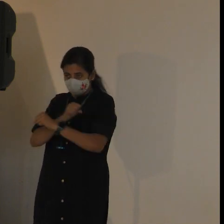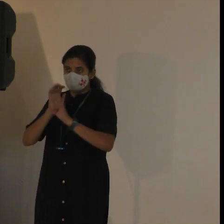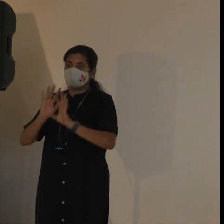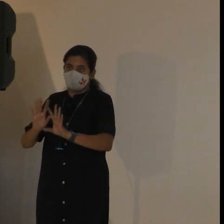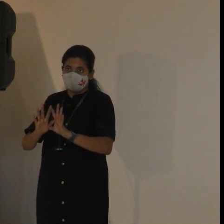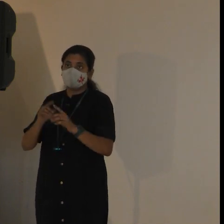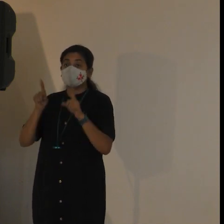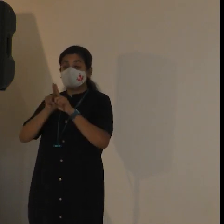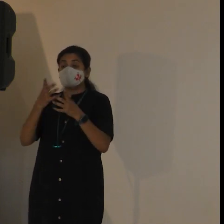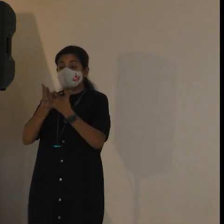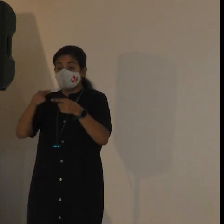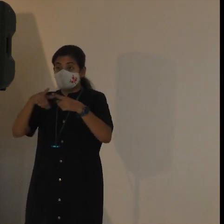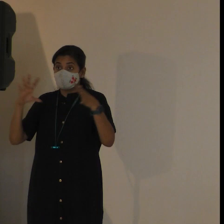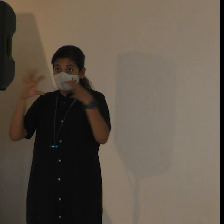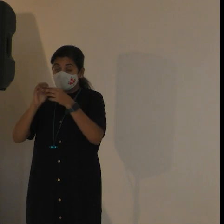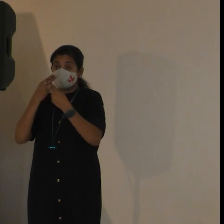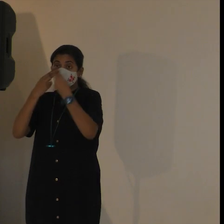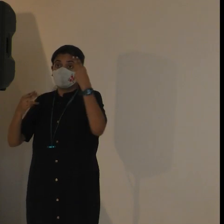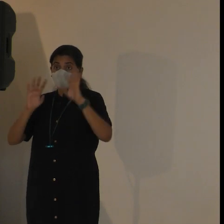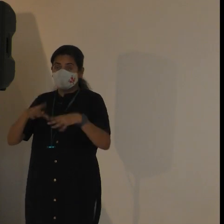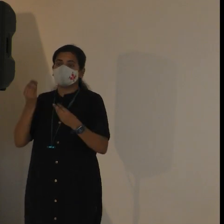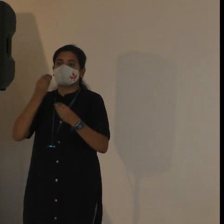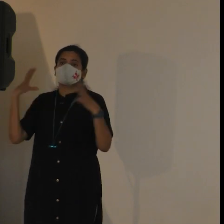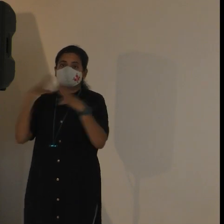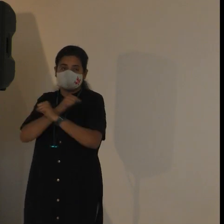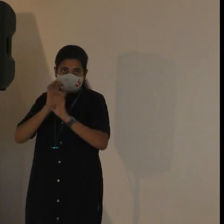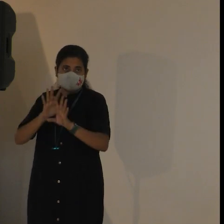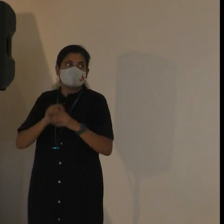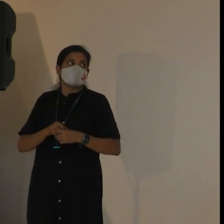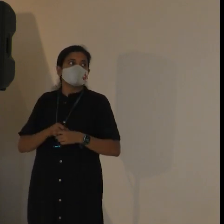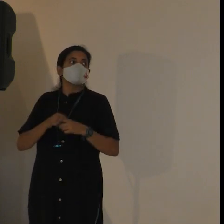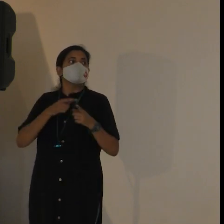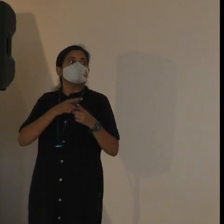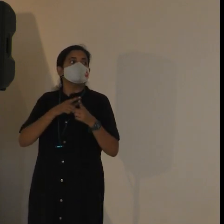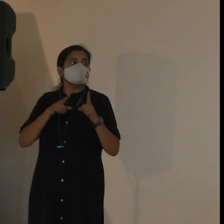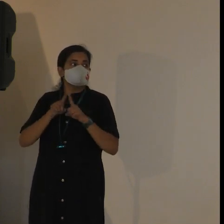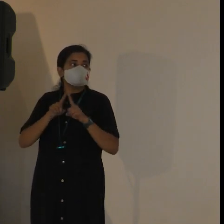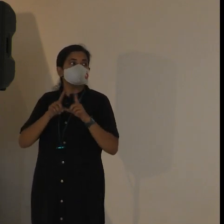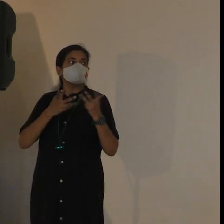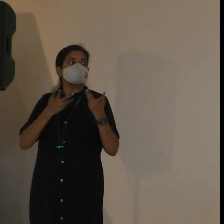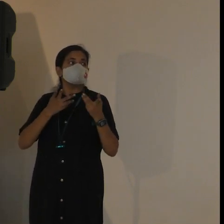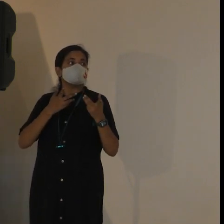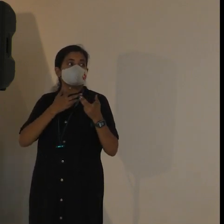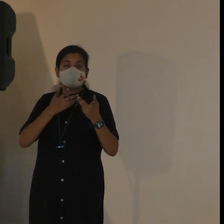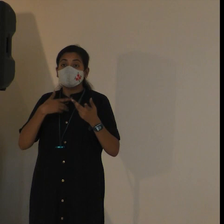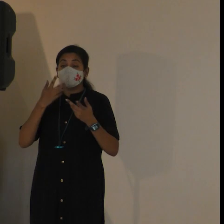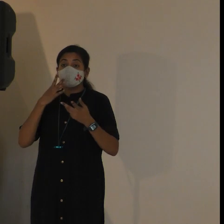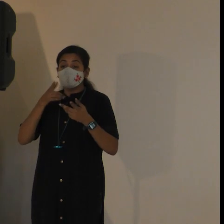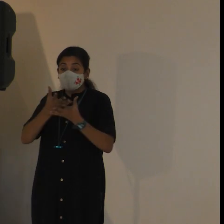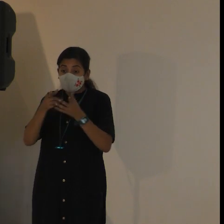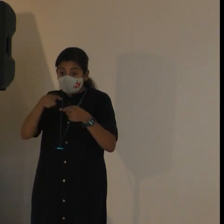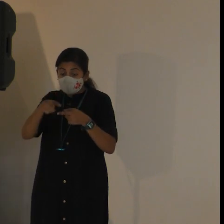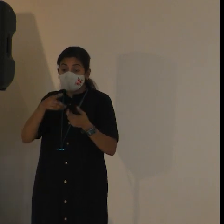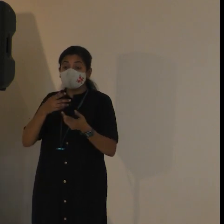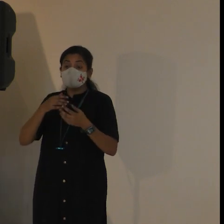story of an object, right? Sometimes it really feels like we're clutching at straws, right? Because we just don't know where this object